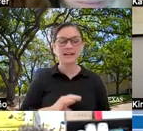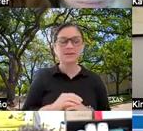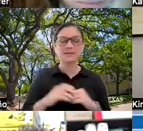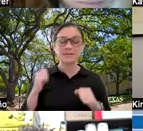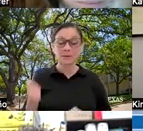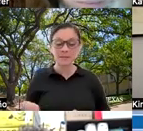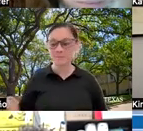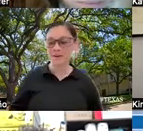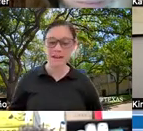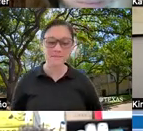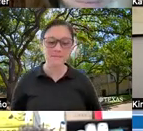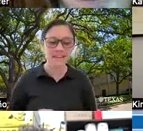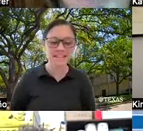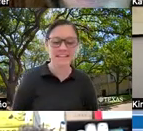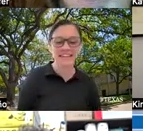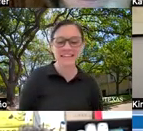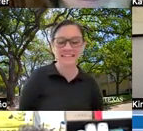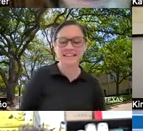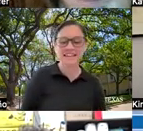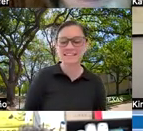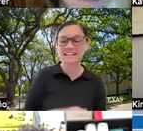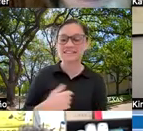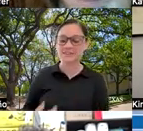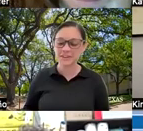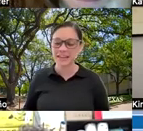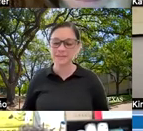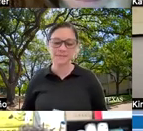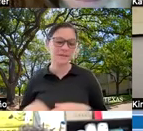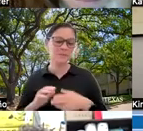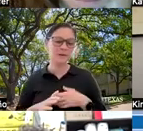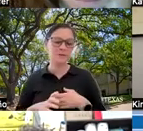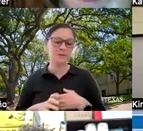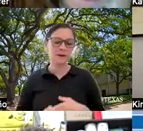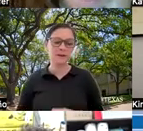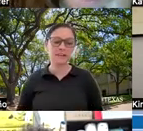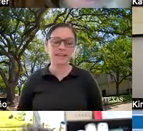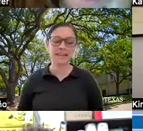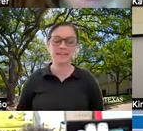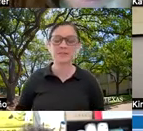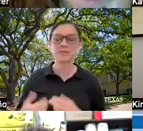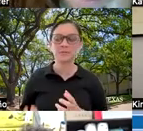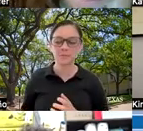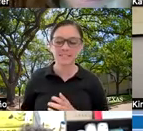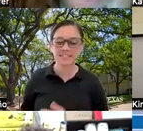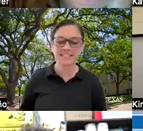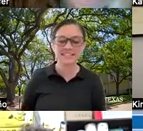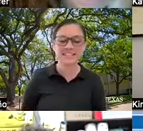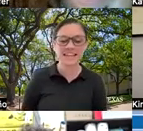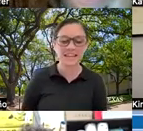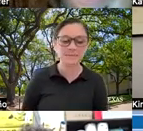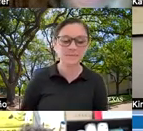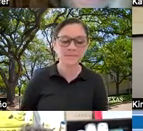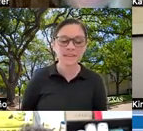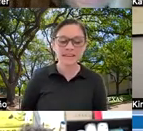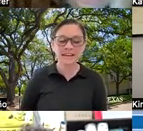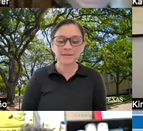turn, please hold up your object and tell us your name, where you work, and who you're representing